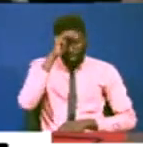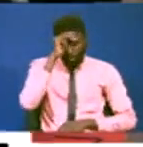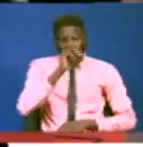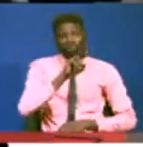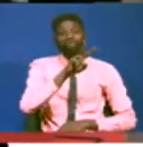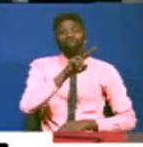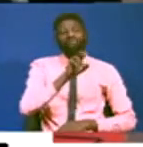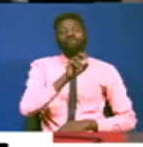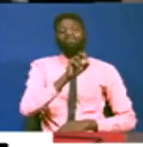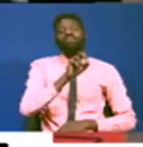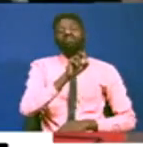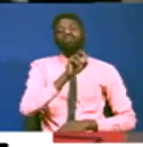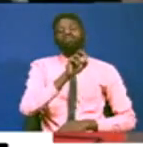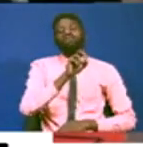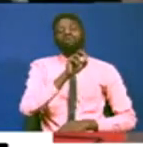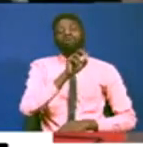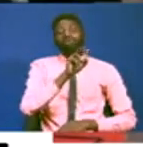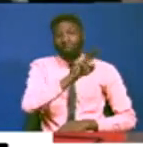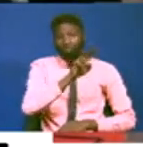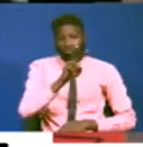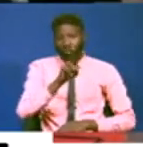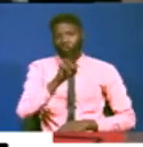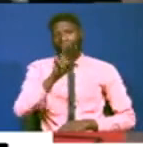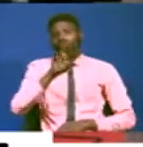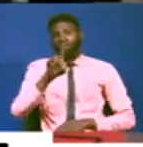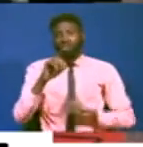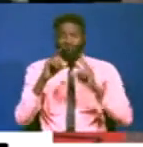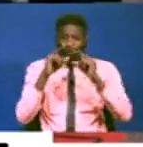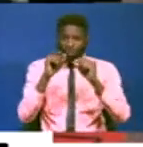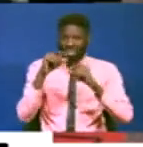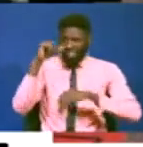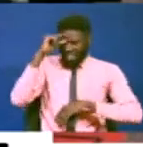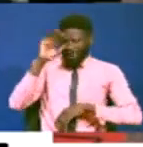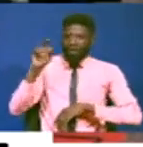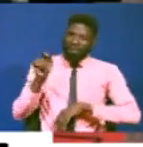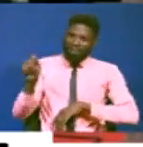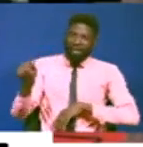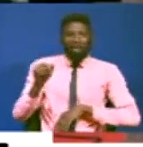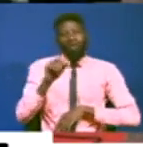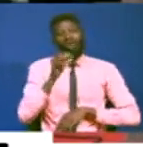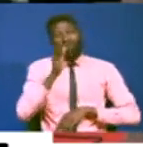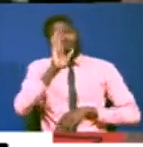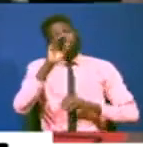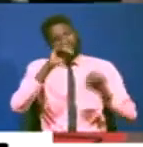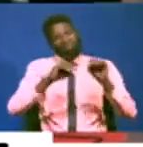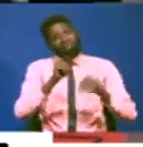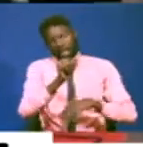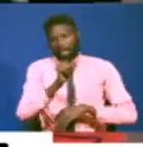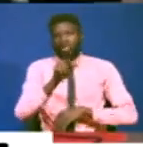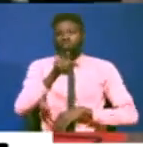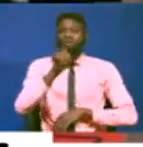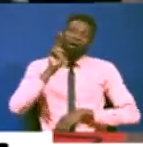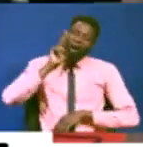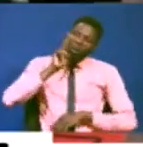is Caesar's and to God that which is God's. Kwa hivyo ukiambiwa ulipe ushuru, tafadhali lipa. Usilete anko yako